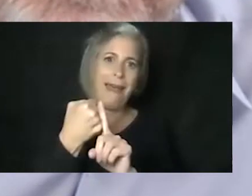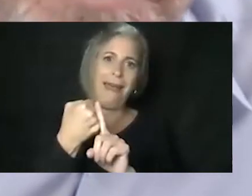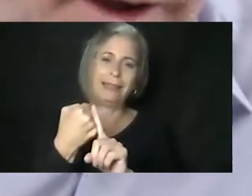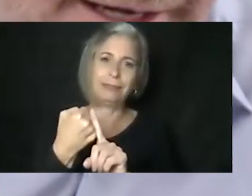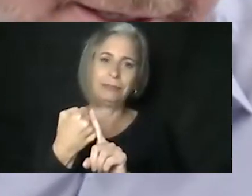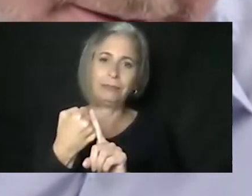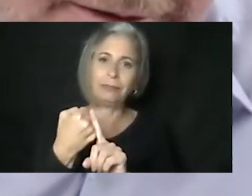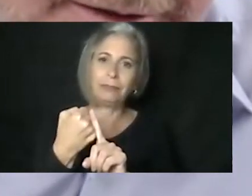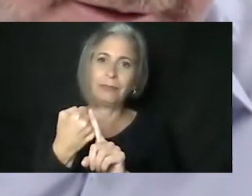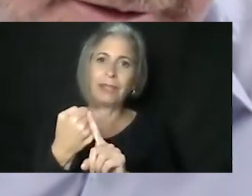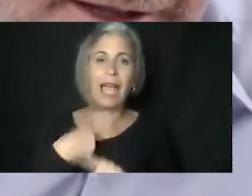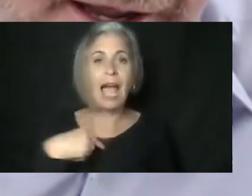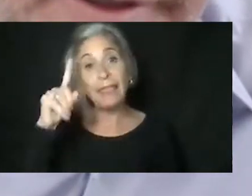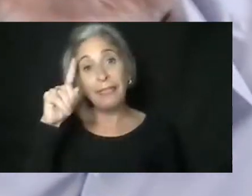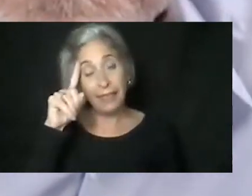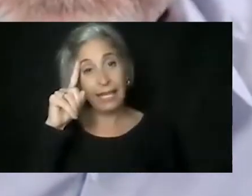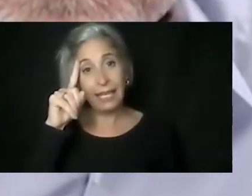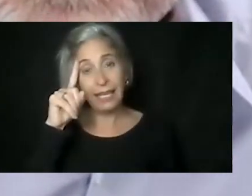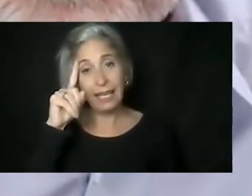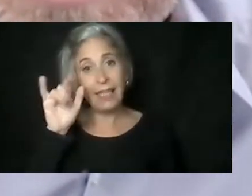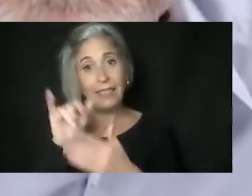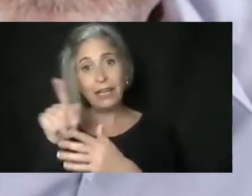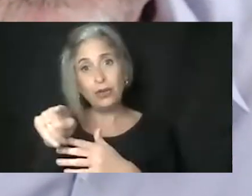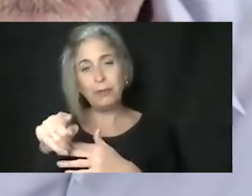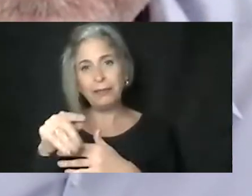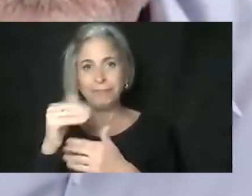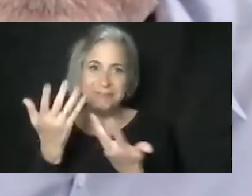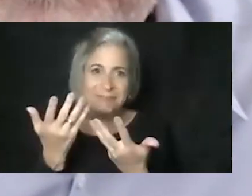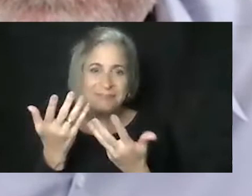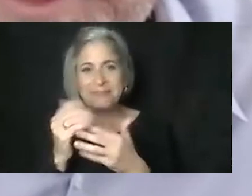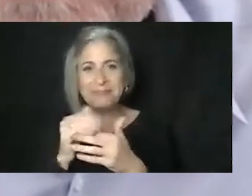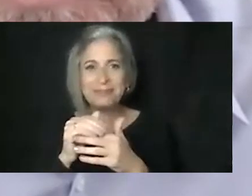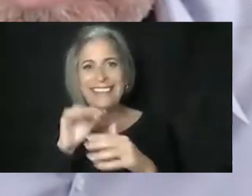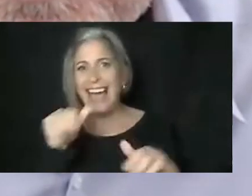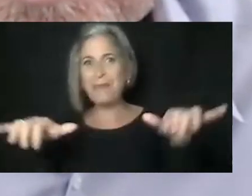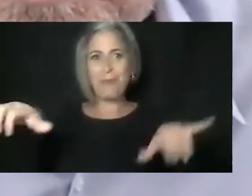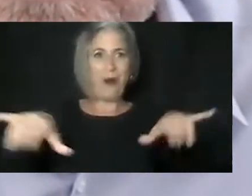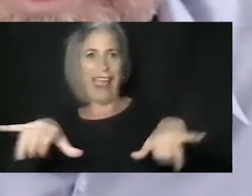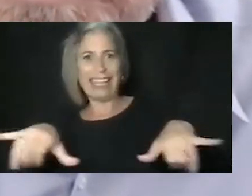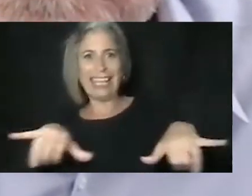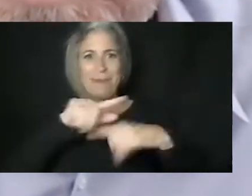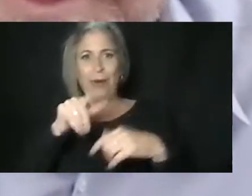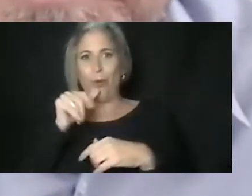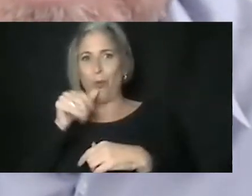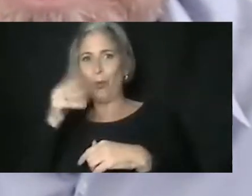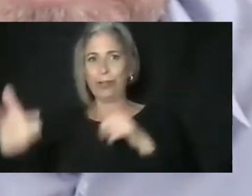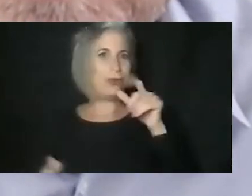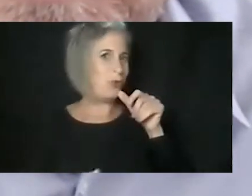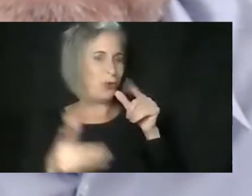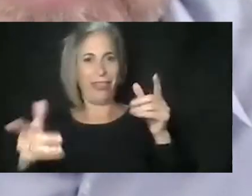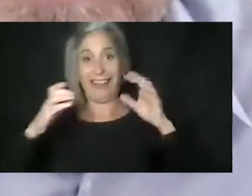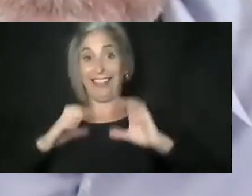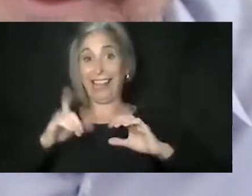And I think you guys have been a little bit modest, because in your intro you haven't bragged about the who's who of clients